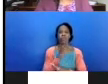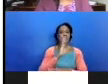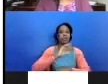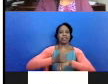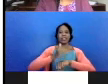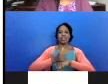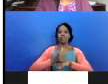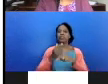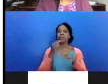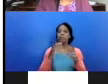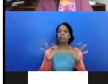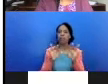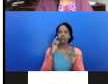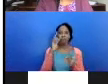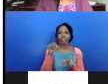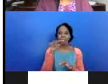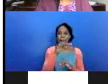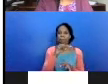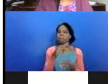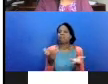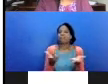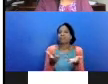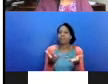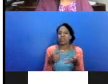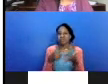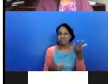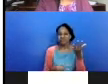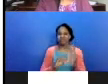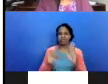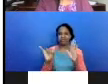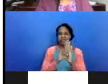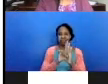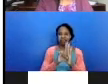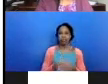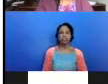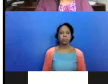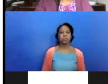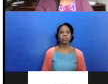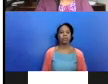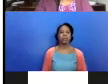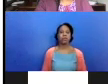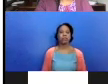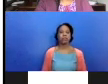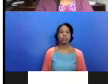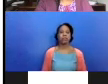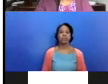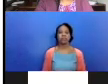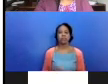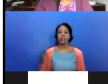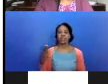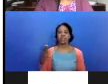Also, in terms of this phase one, so in a restorative sense, it's both being able to